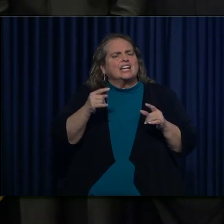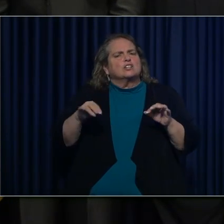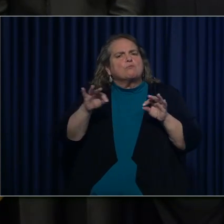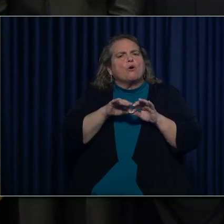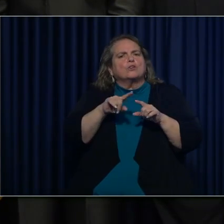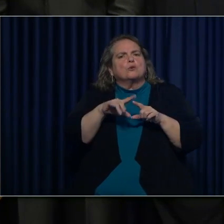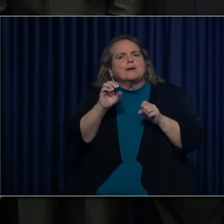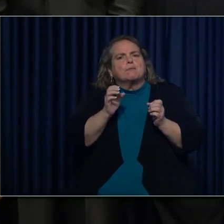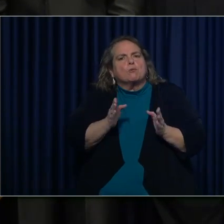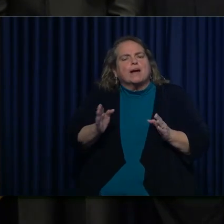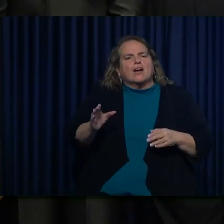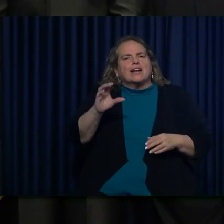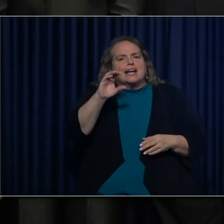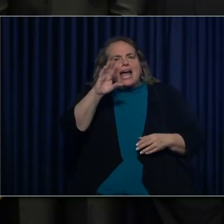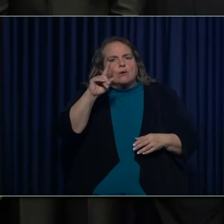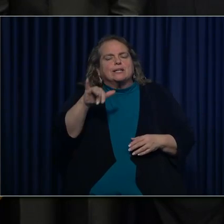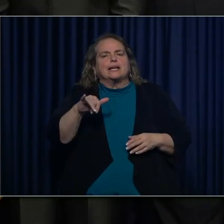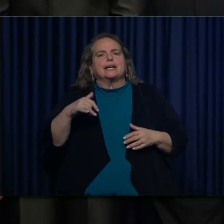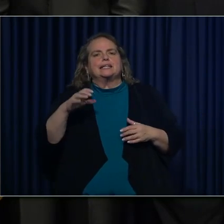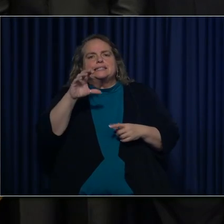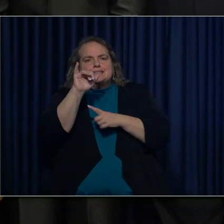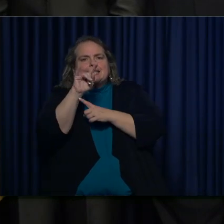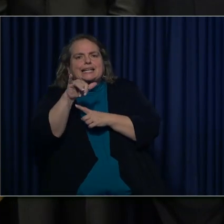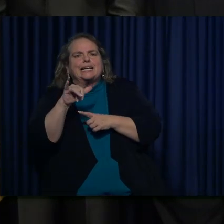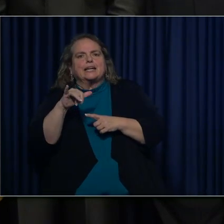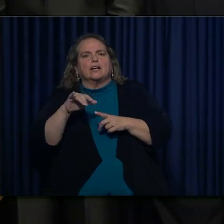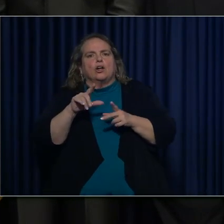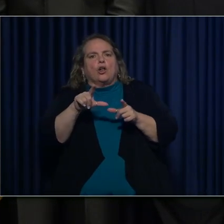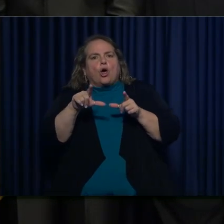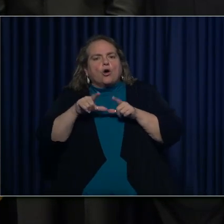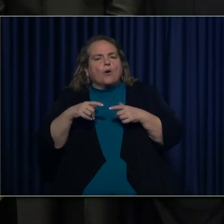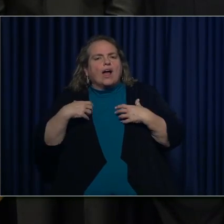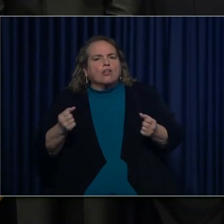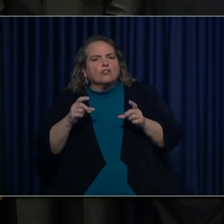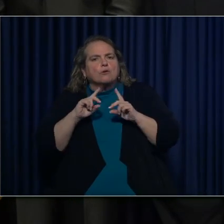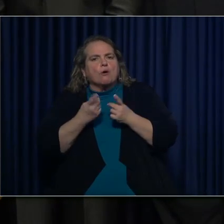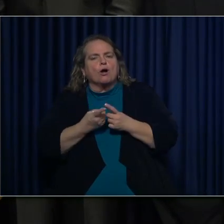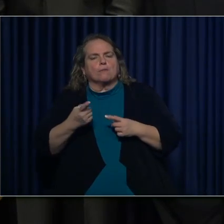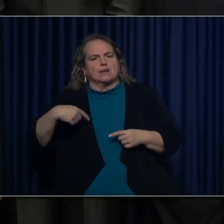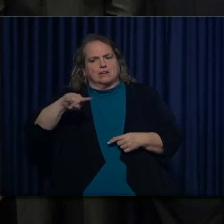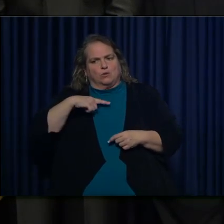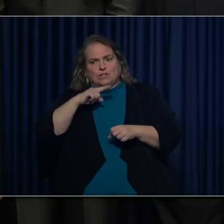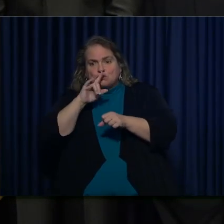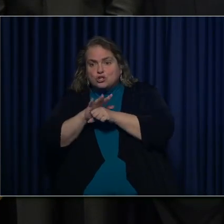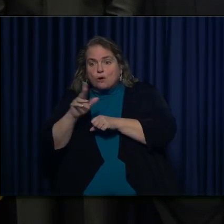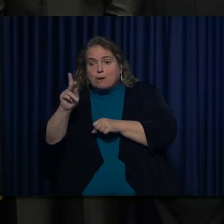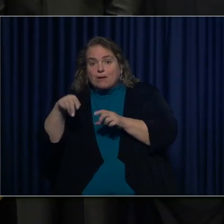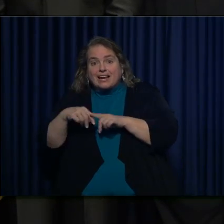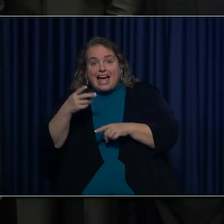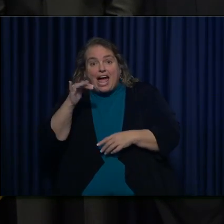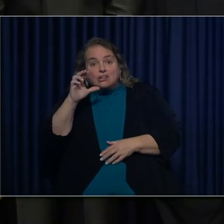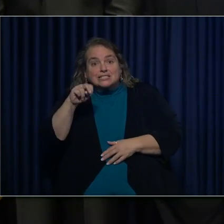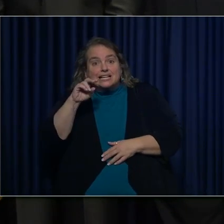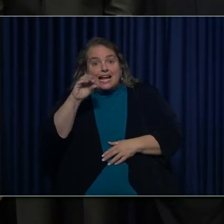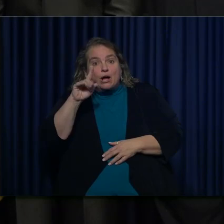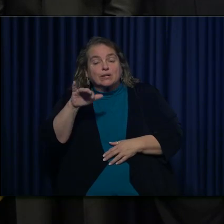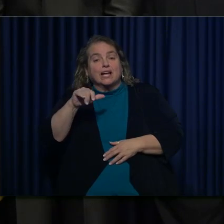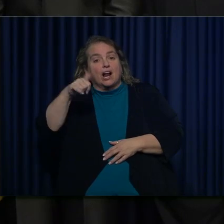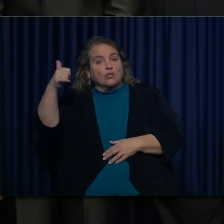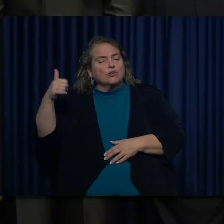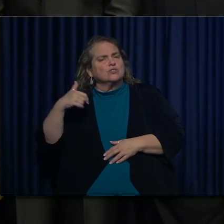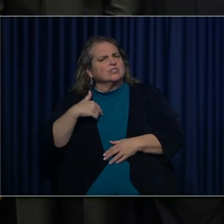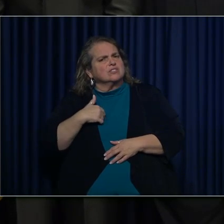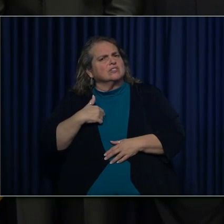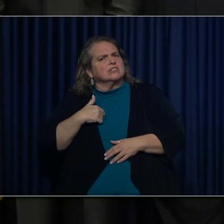the county and the city and the local health department are, that we reassure those in Harrison County and elsewhere, because I believe we're also going to